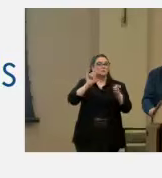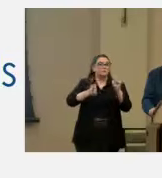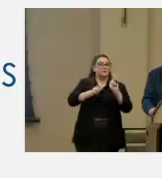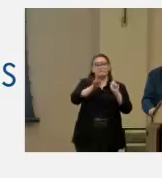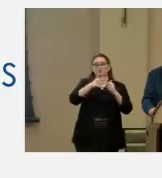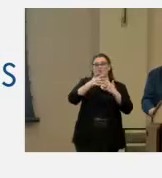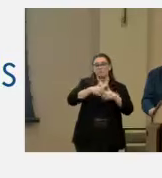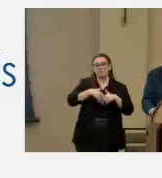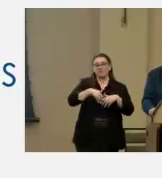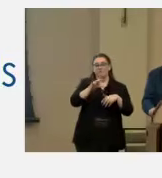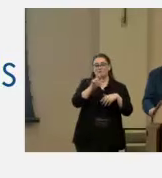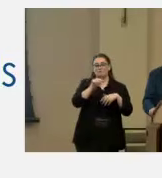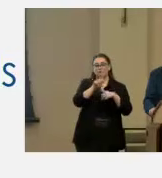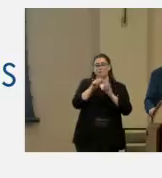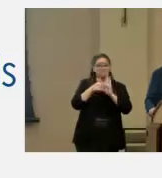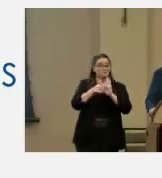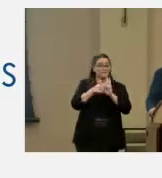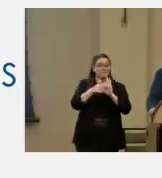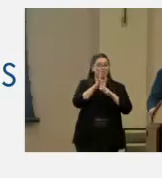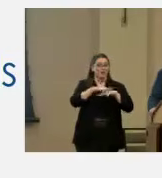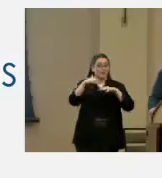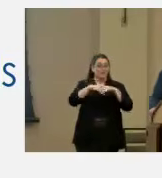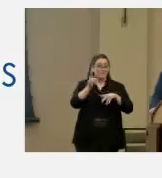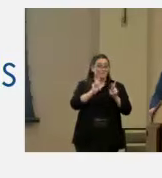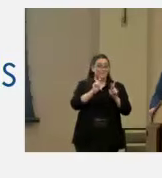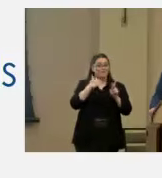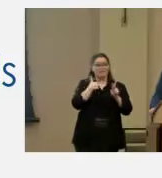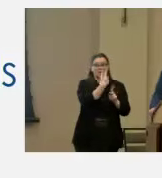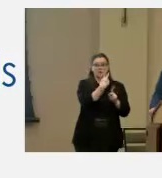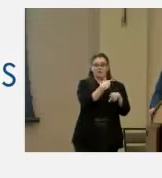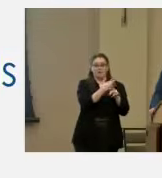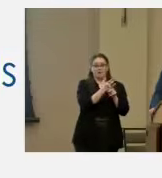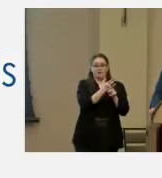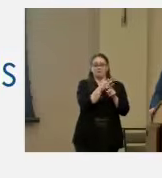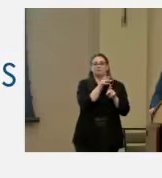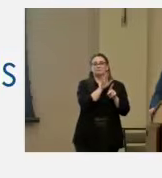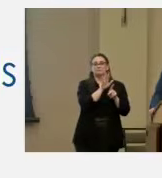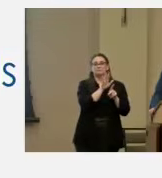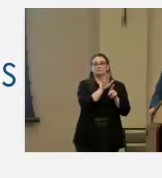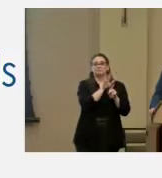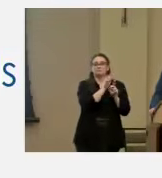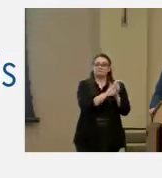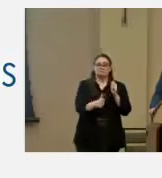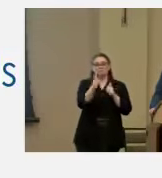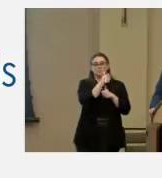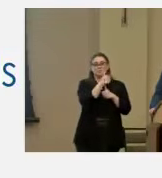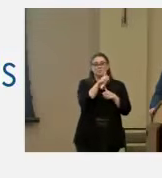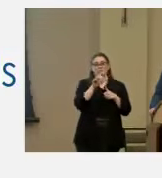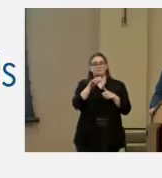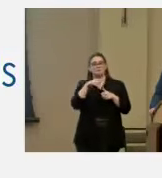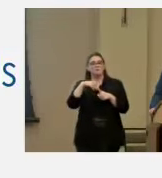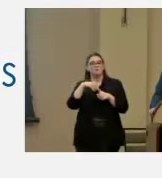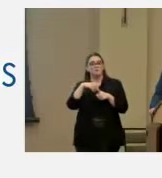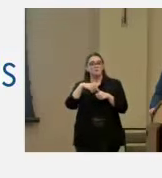rate. For example, Native Americans have one product that is in the majority, whereas Caucasians